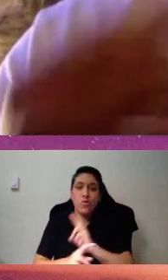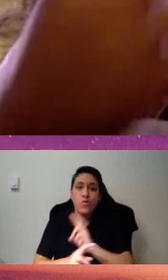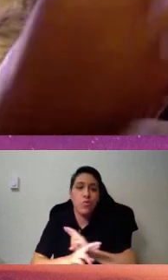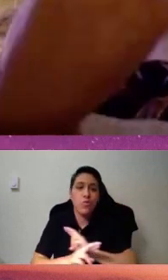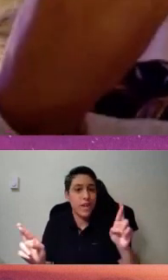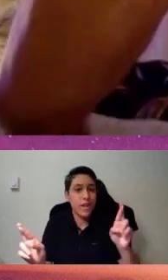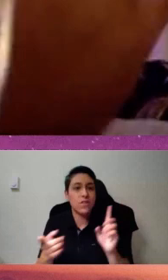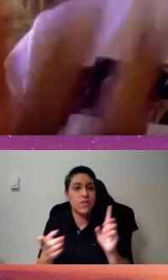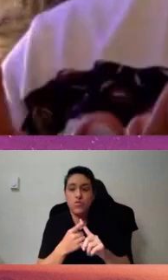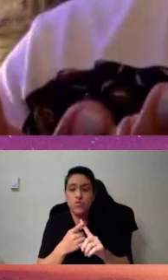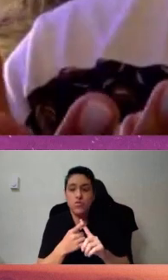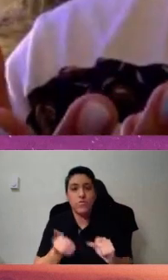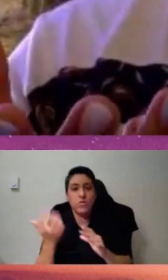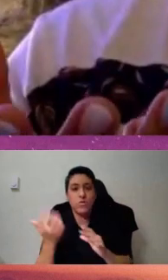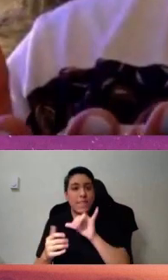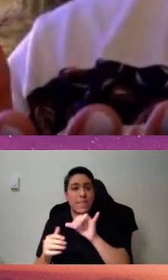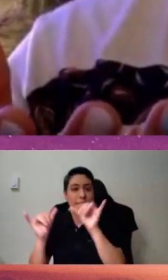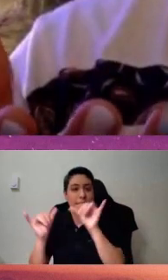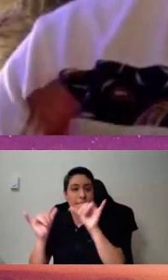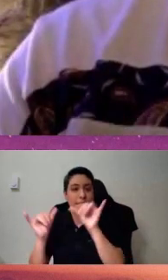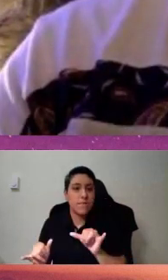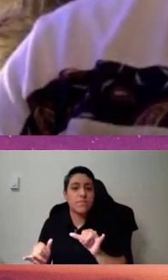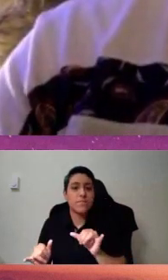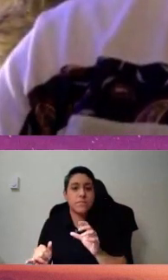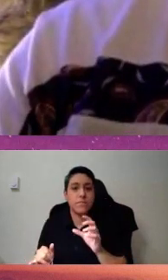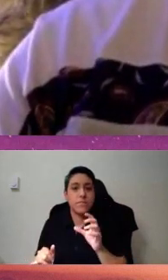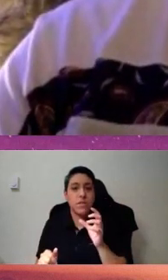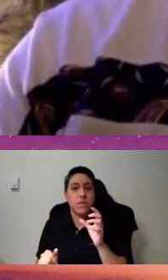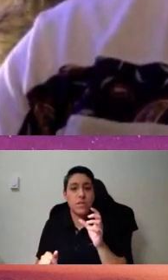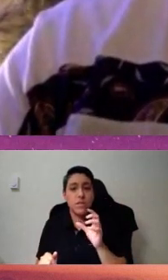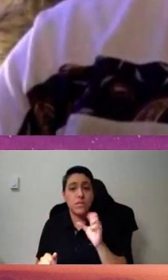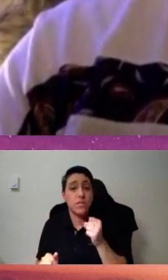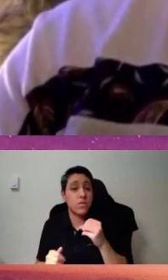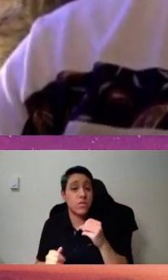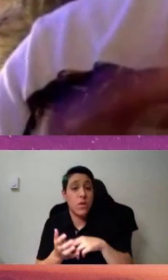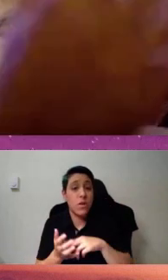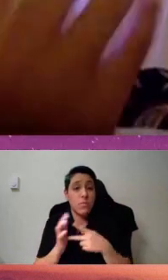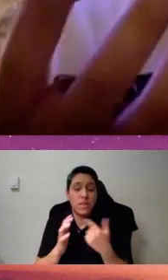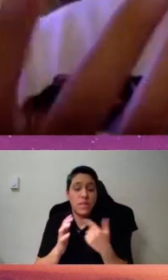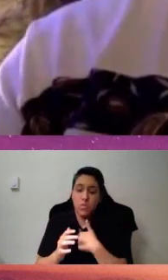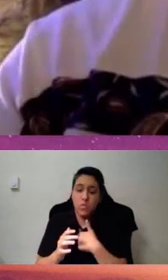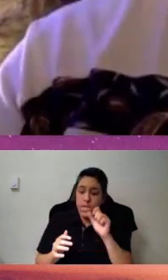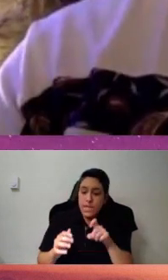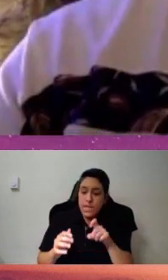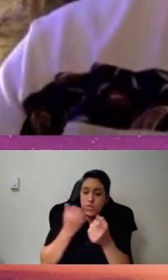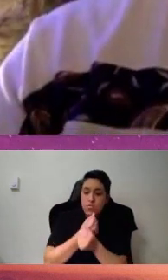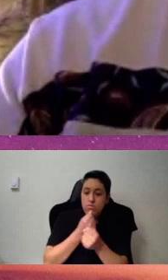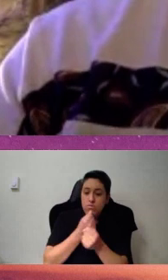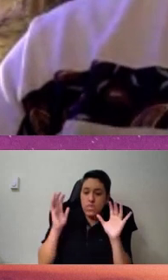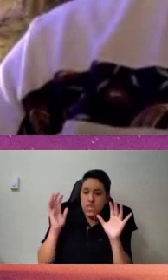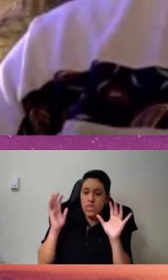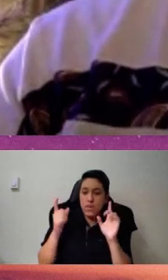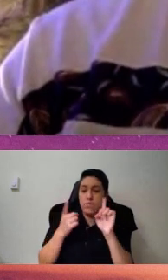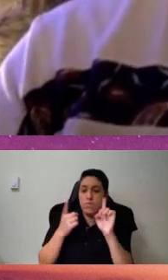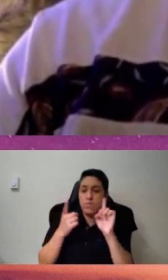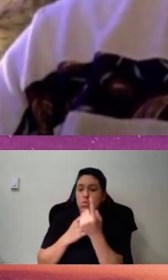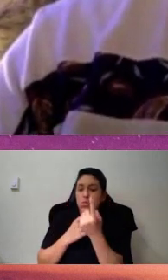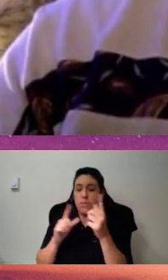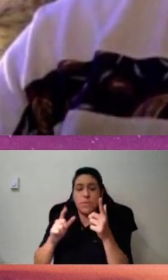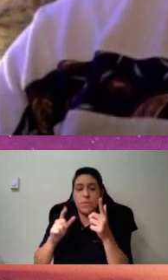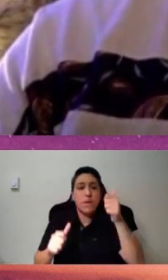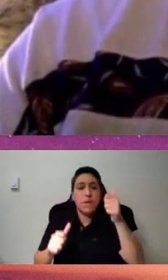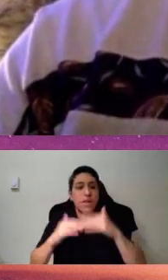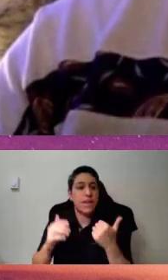that submitting to, you know, something that feels larger than ourselves that we do heal as well. So,